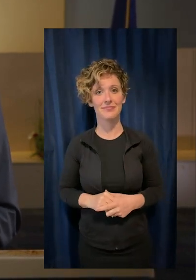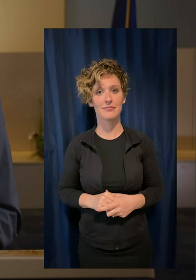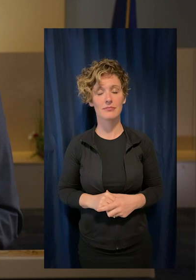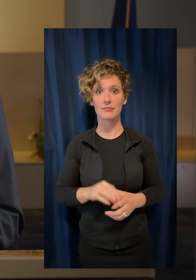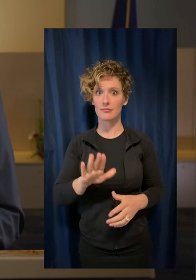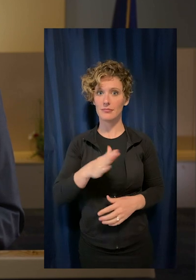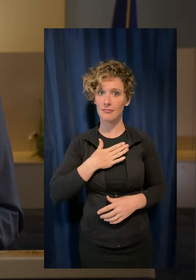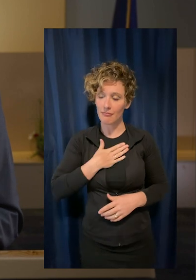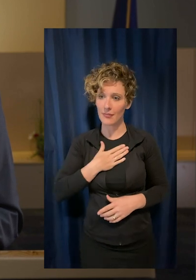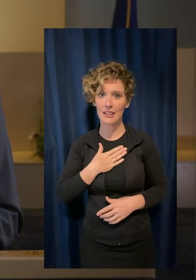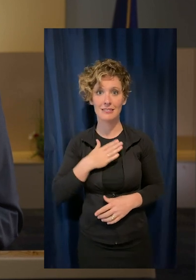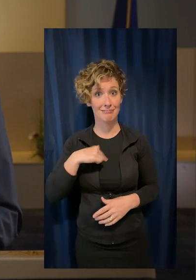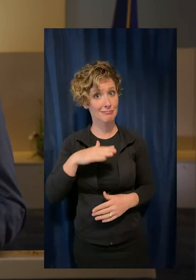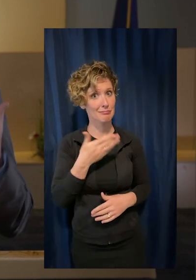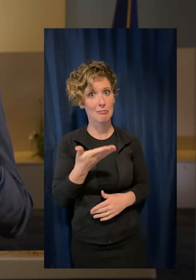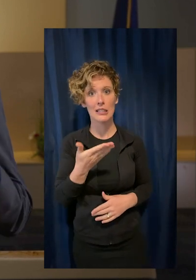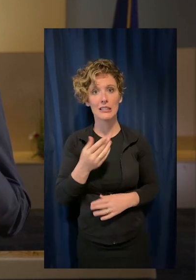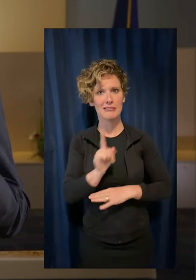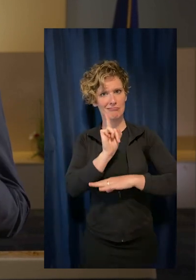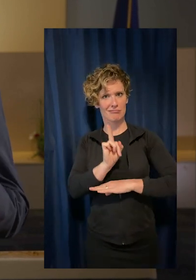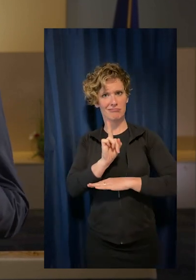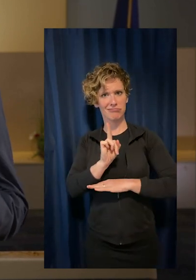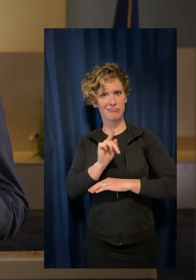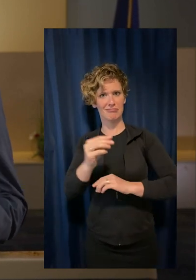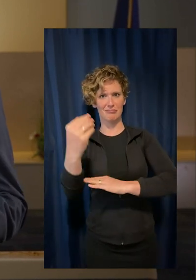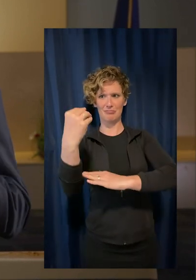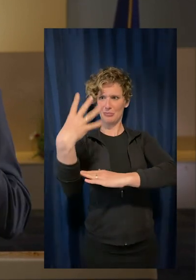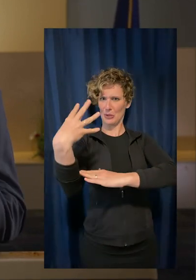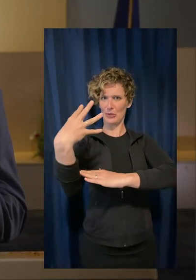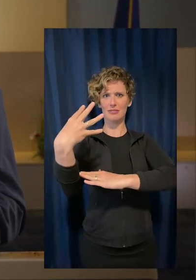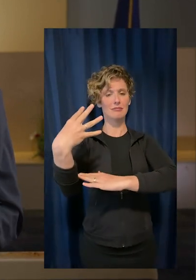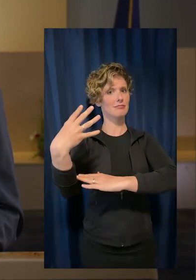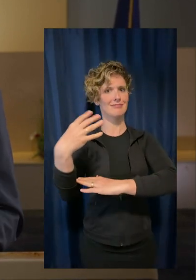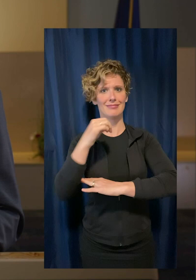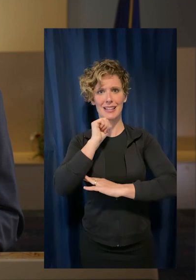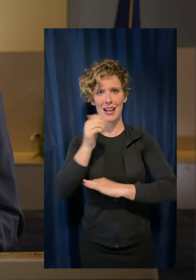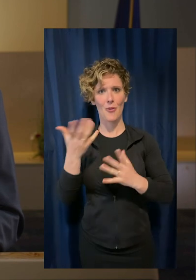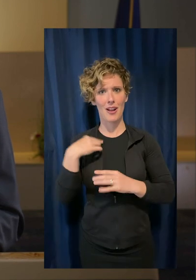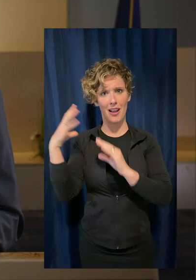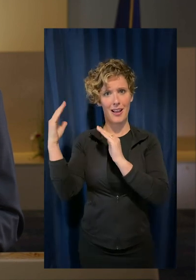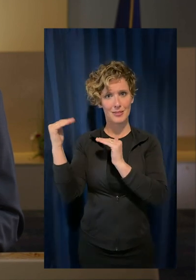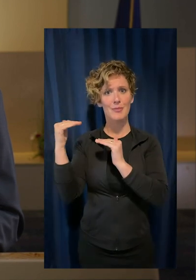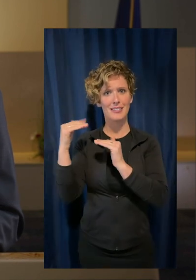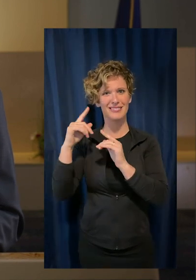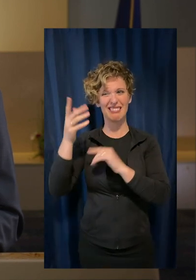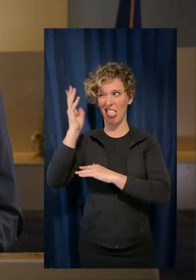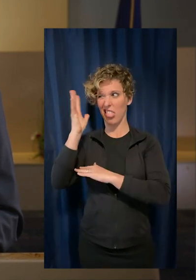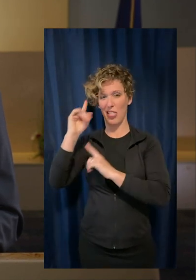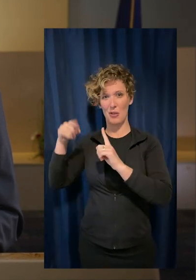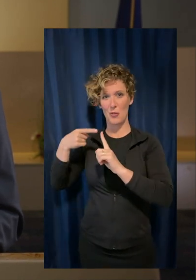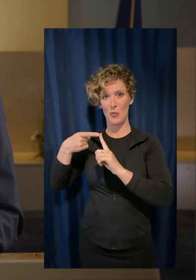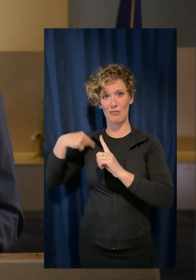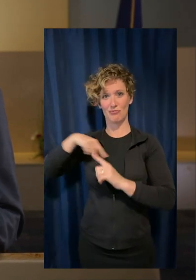I must admit, standing before you in the manner in which I find myself this evening is not what I expected when we started our year together back in